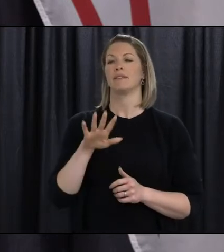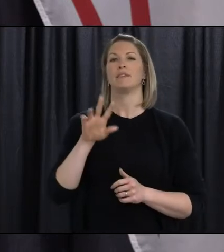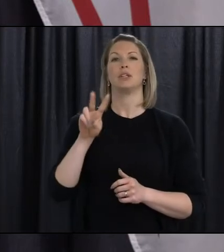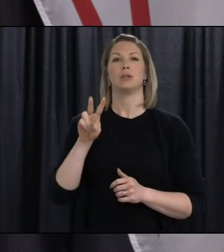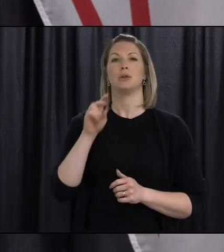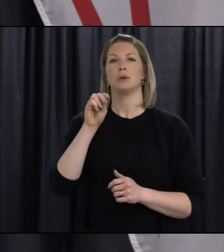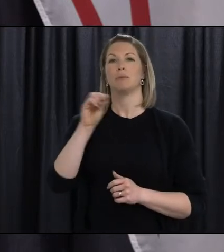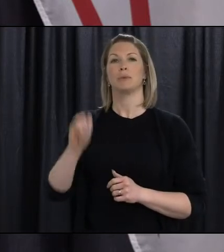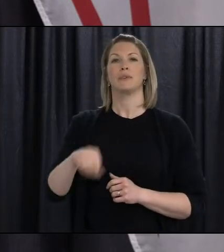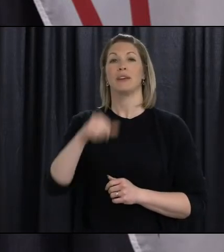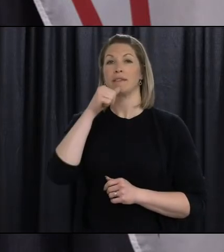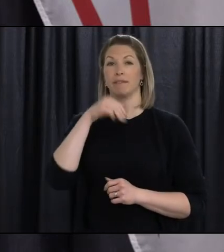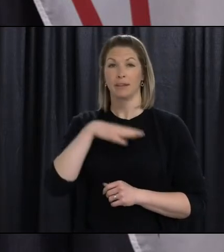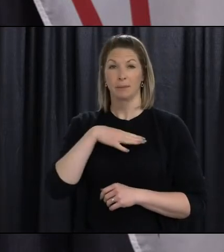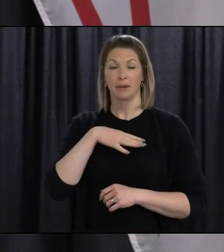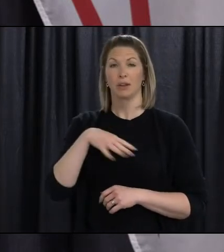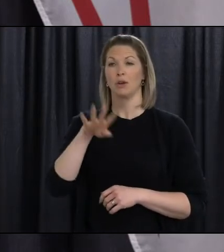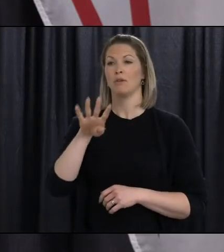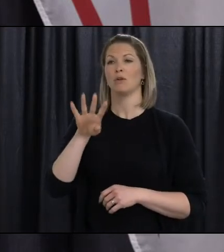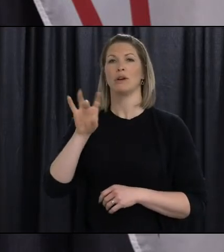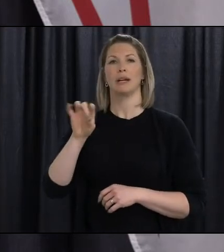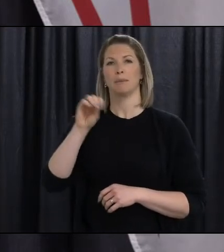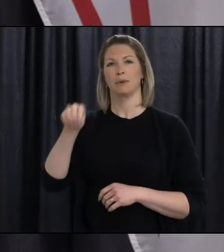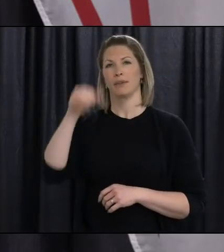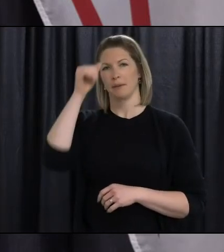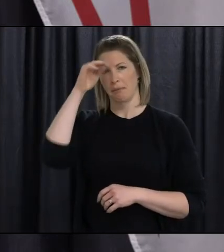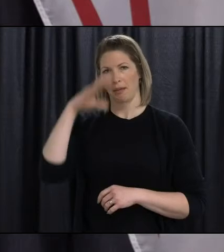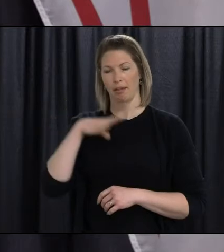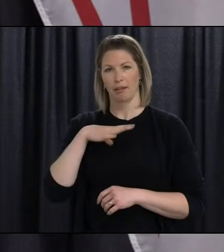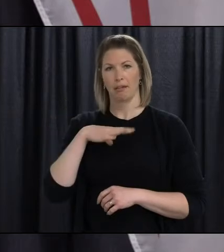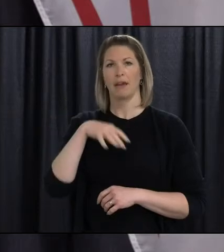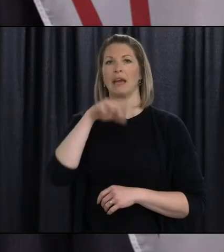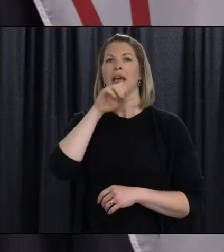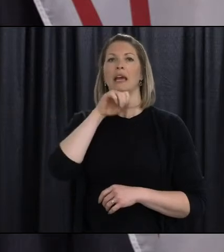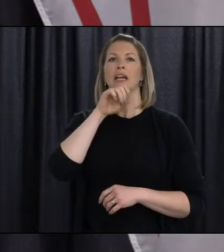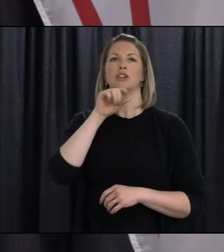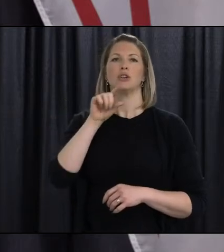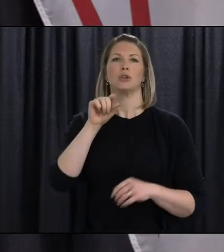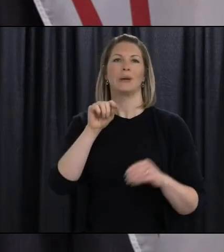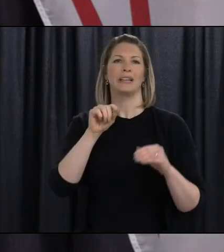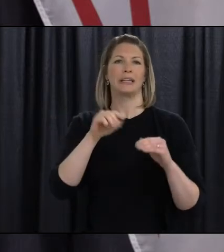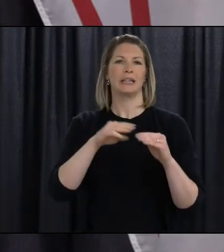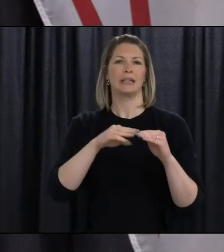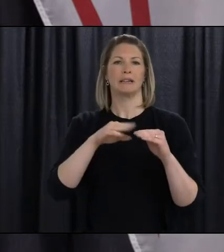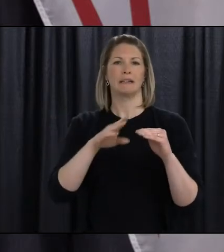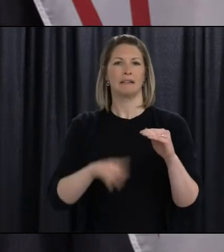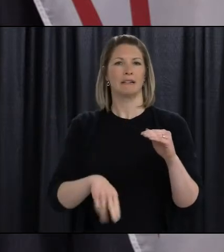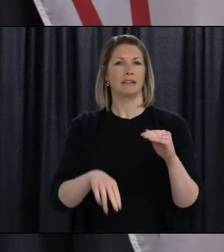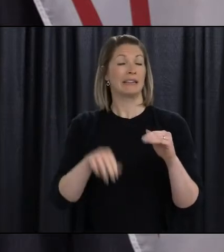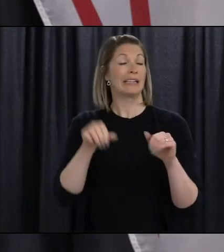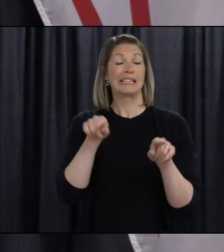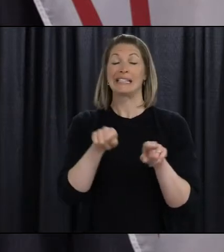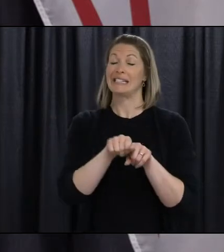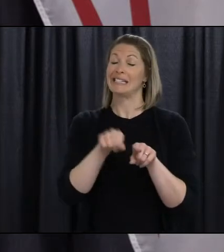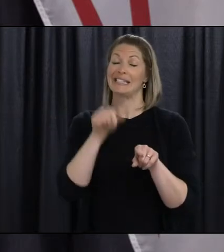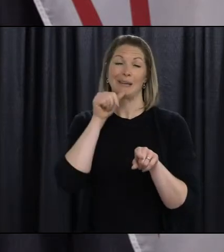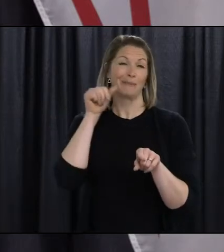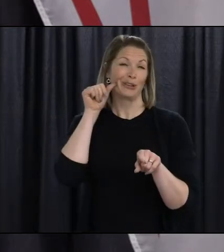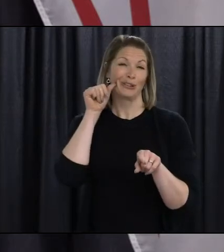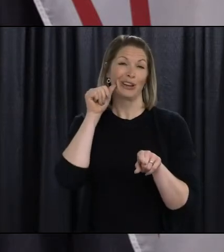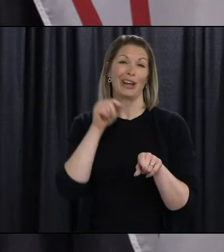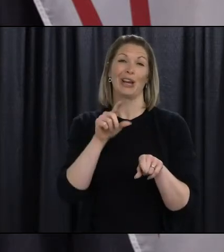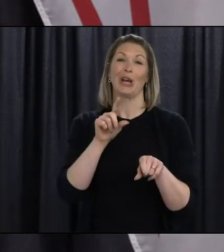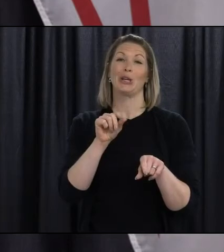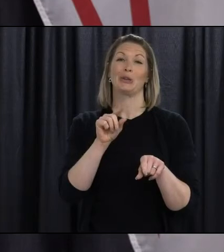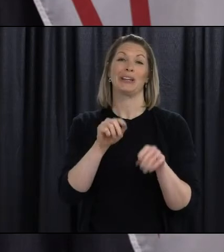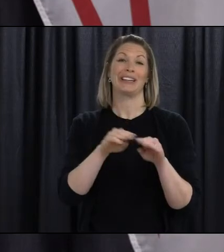52% of cases are female and 48% are male. The age breakdown is same as yesterday. 3 people